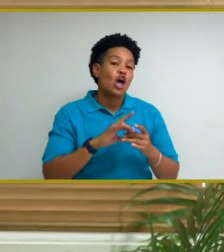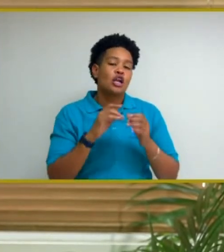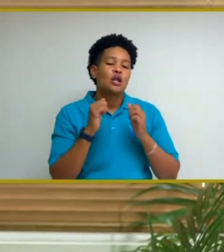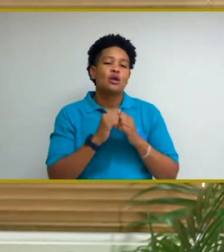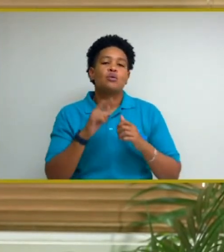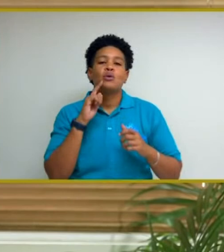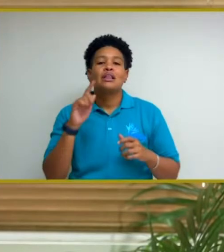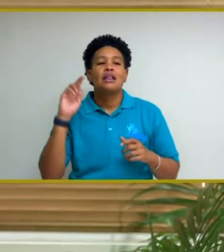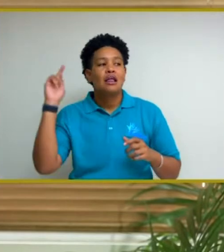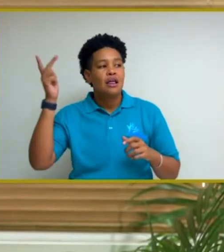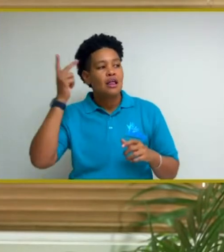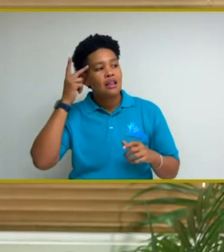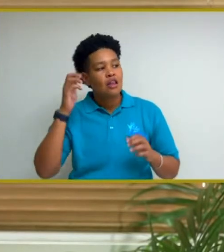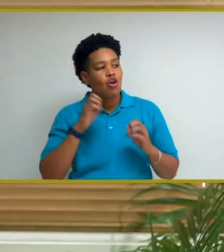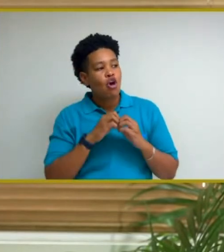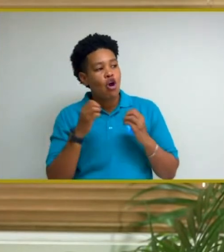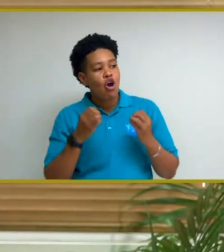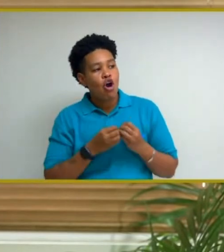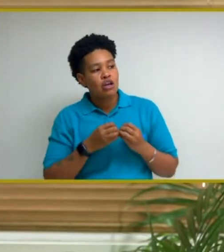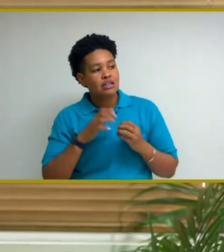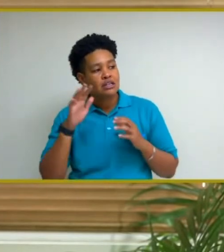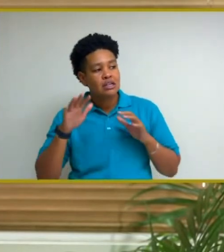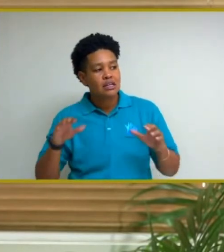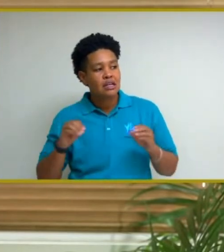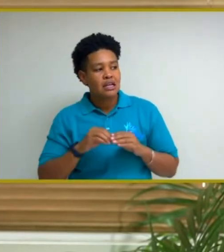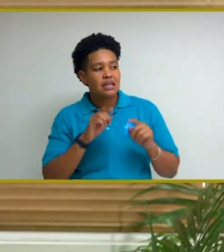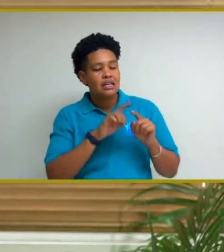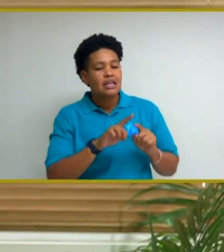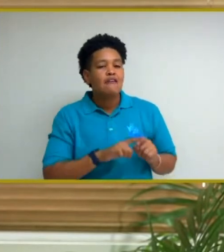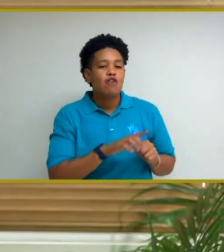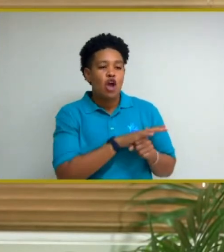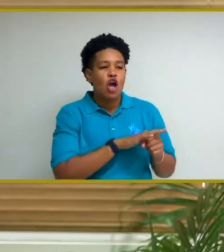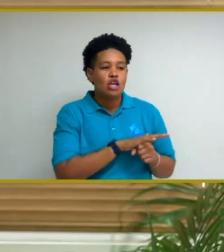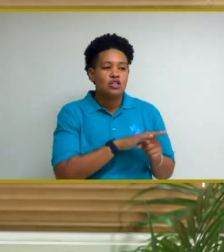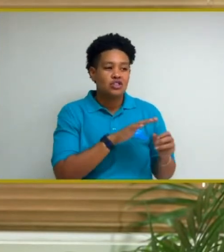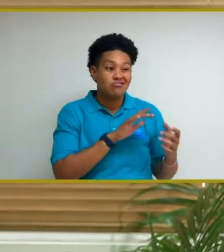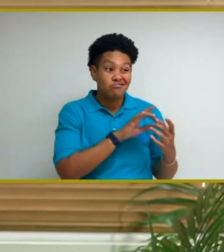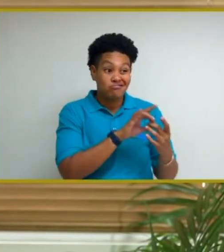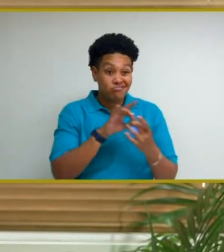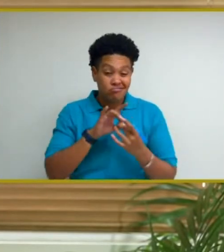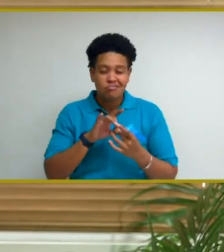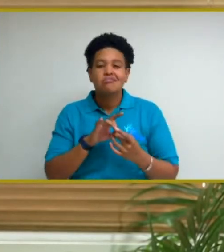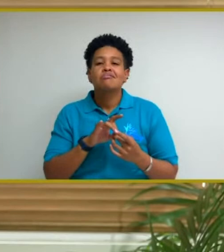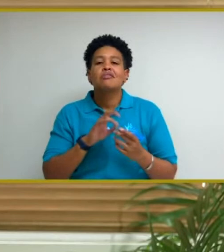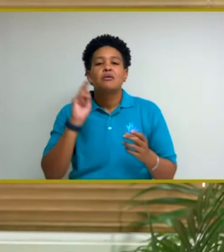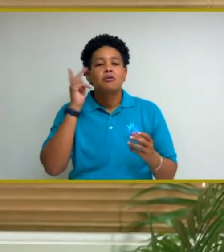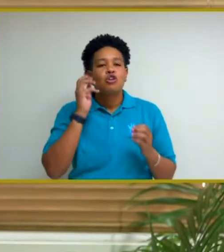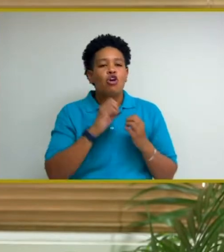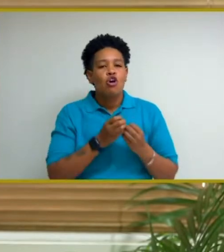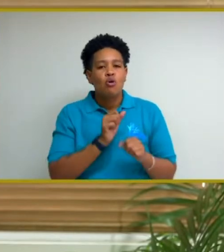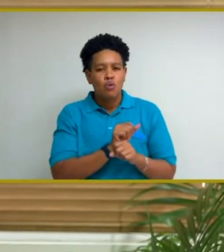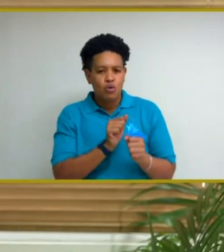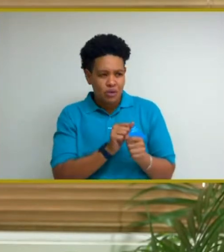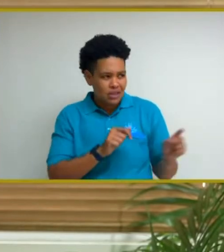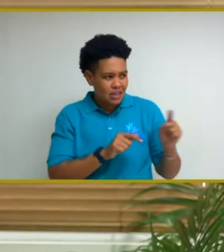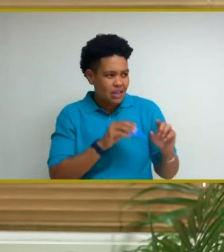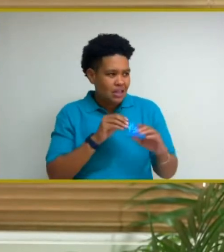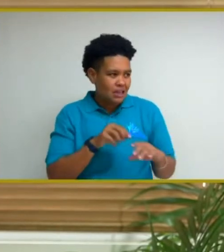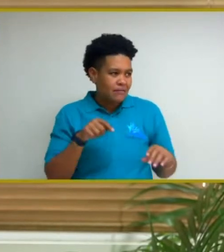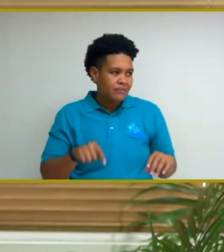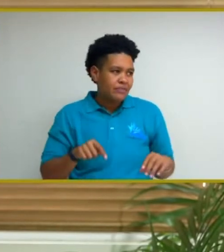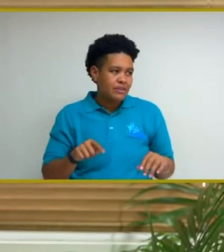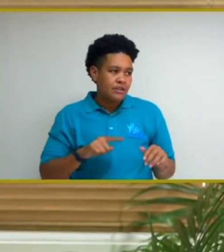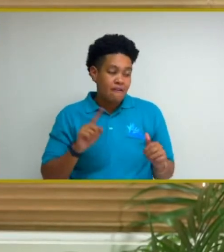the political organizations in the respective constituencies across, in this